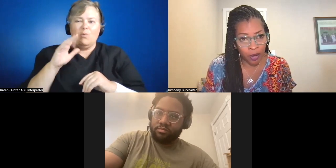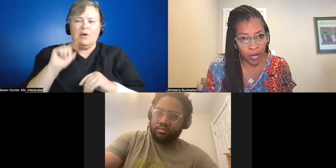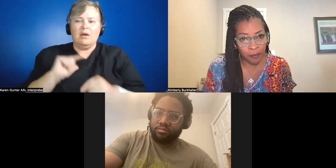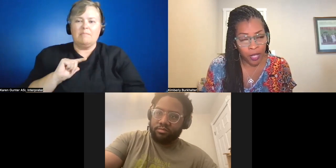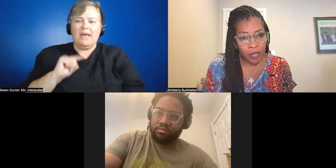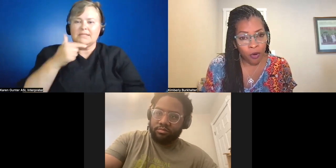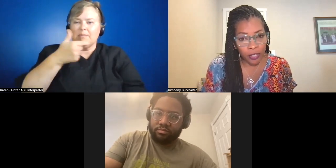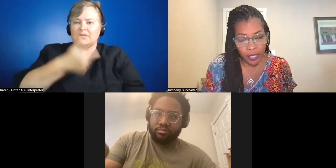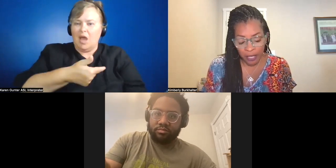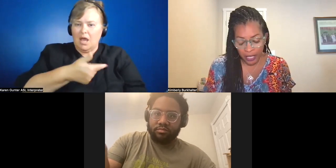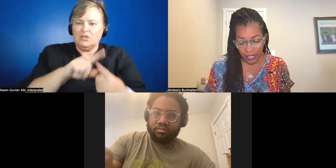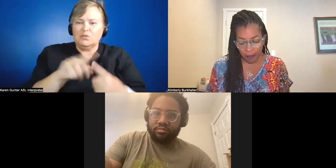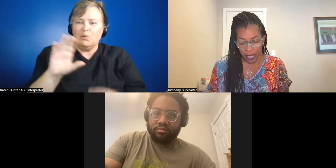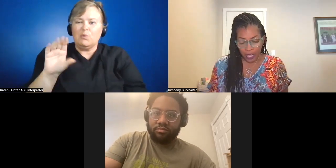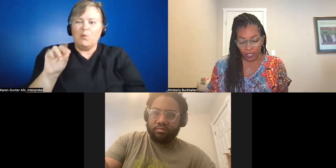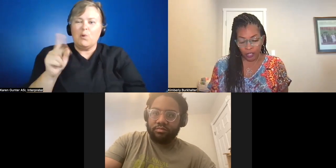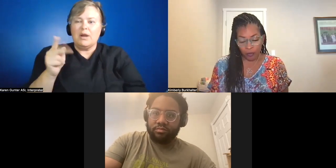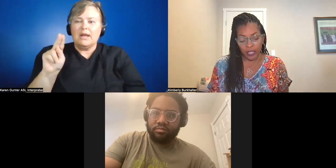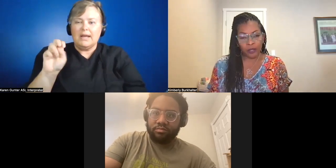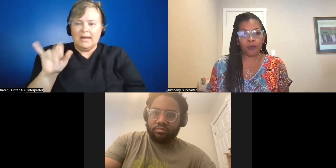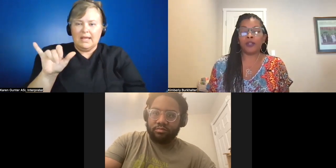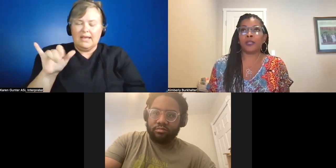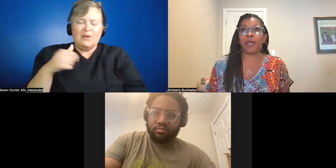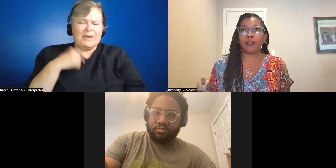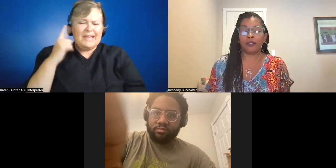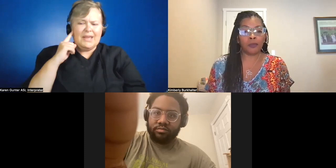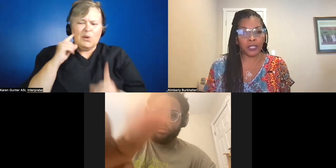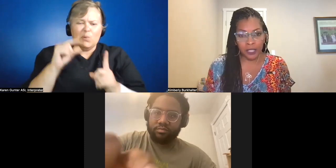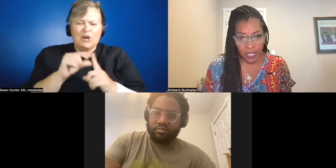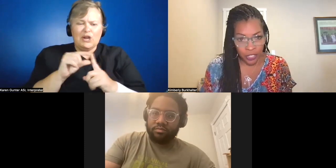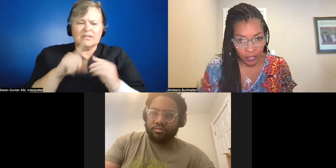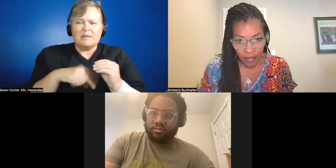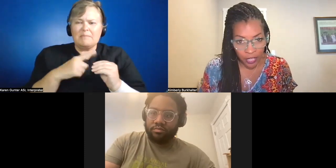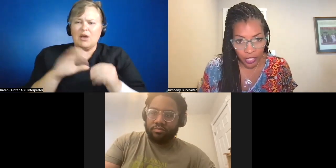to Courtney, because we hear words about